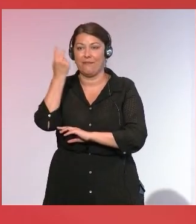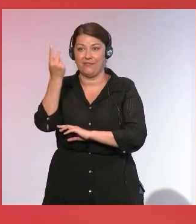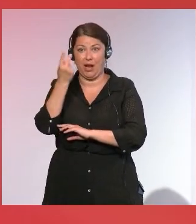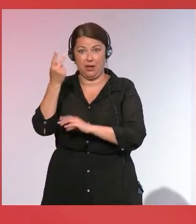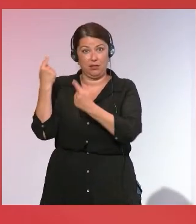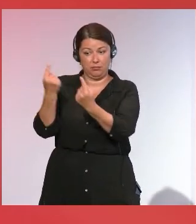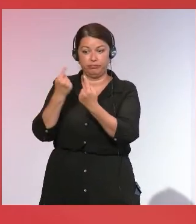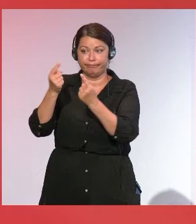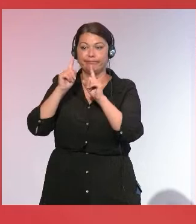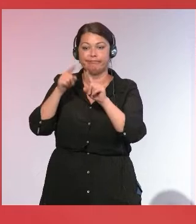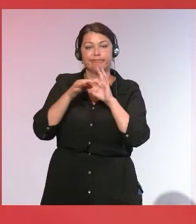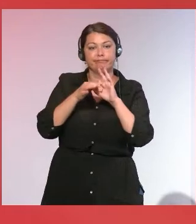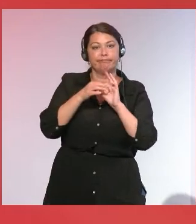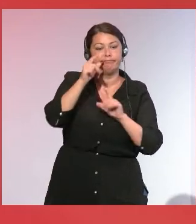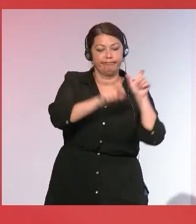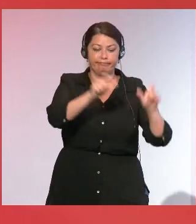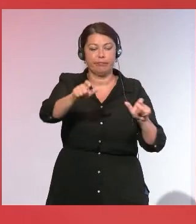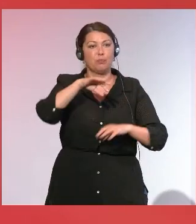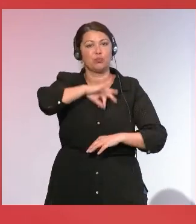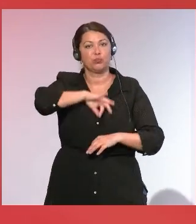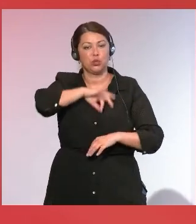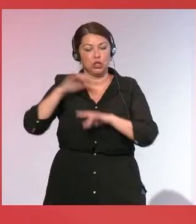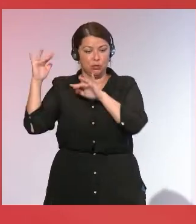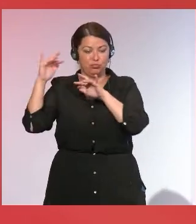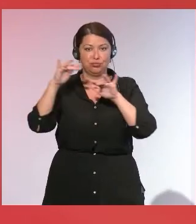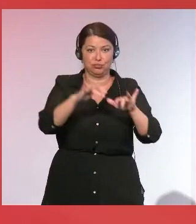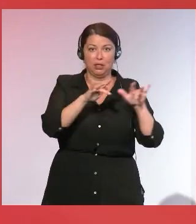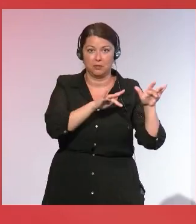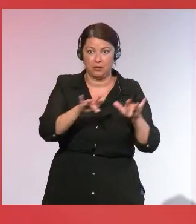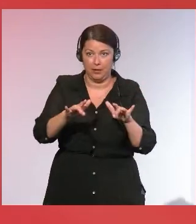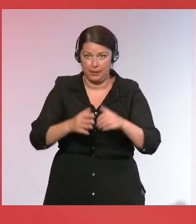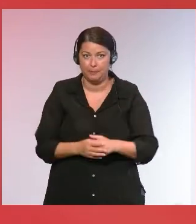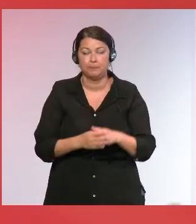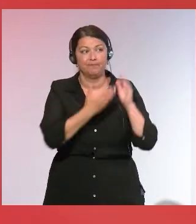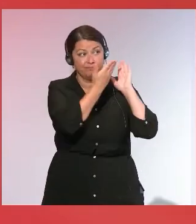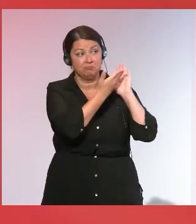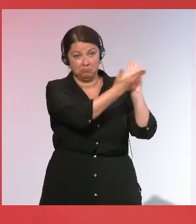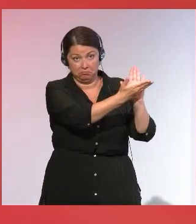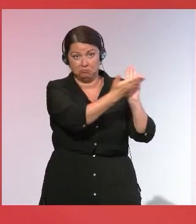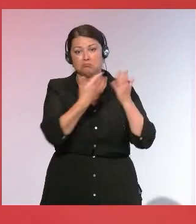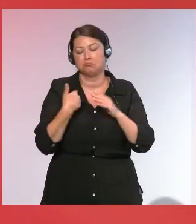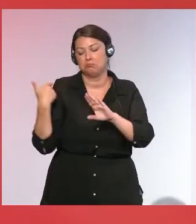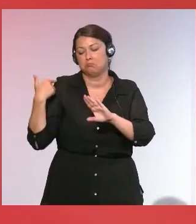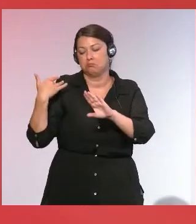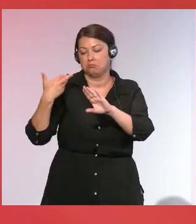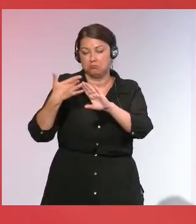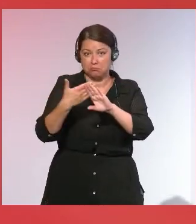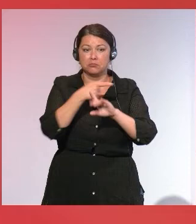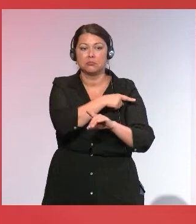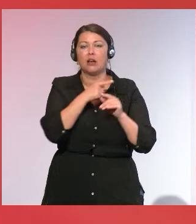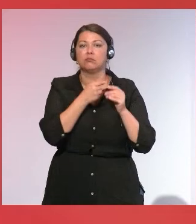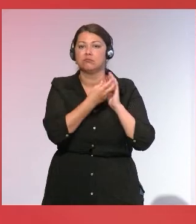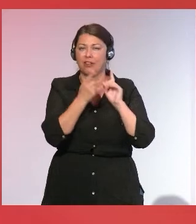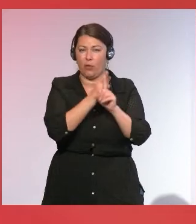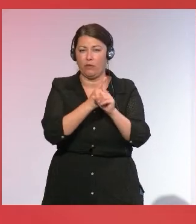So impacts on mental health is something that has been researched the last decade or so. It's very much an emerging issue when we talk about the